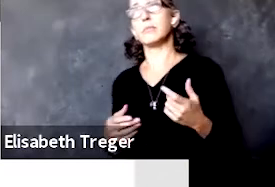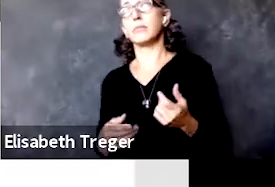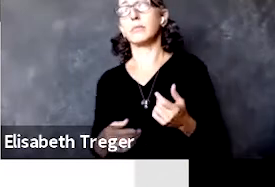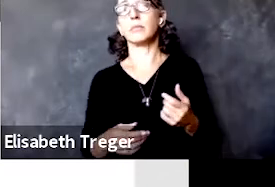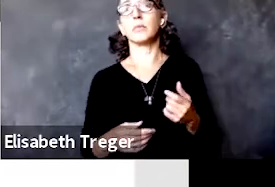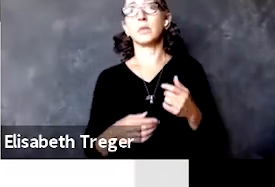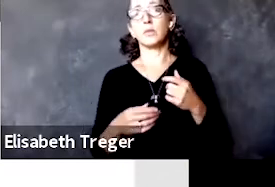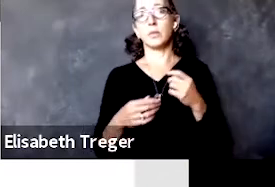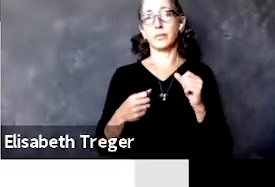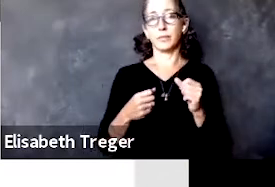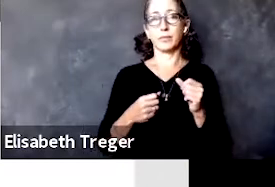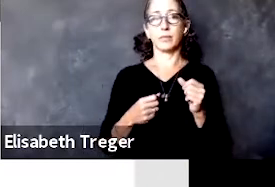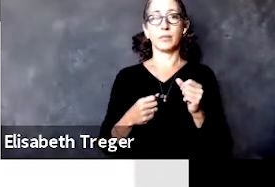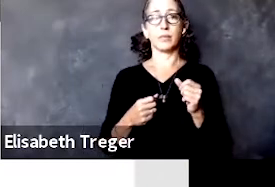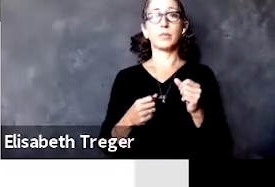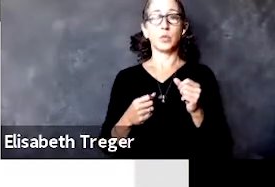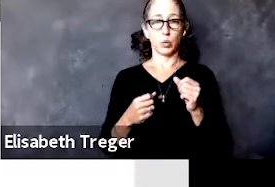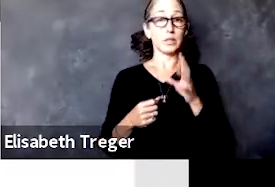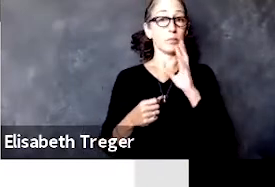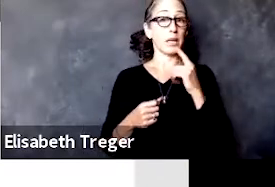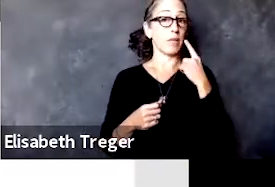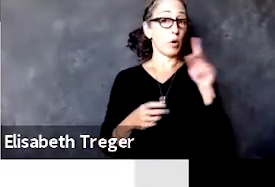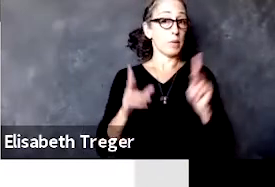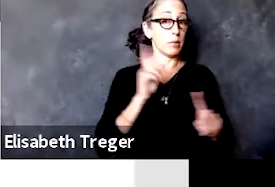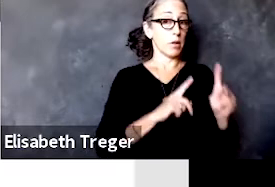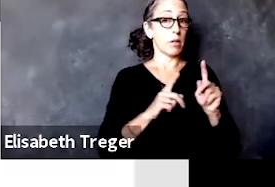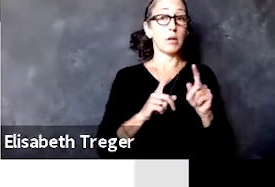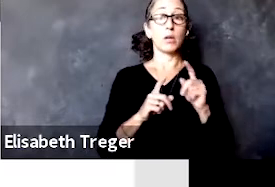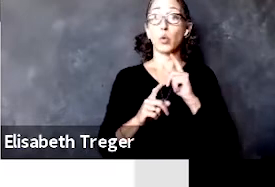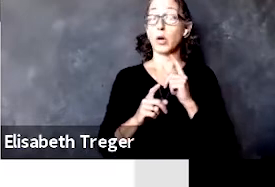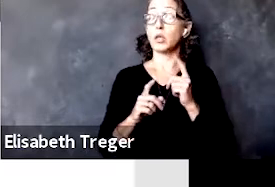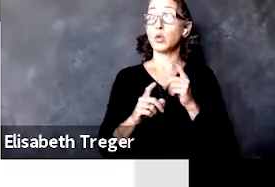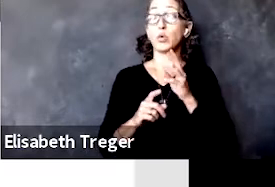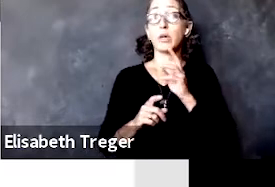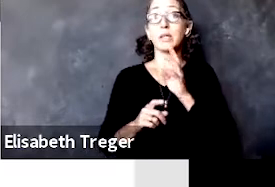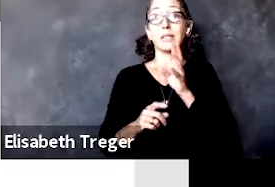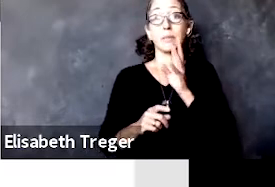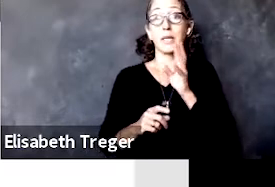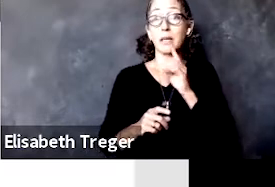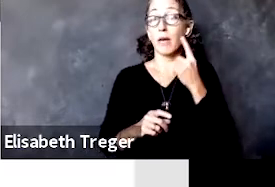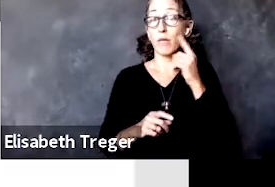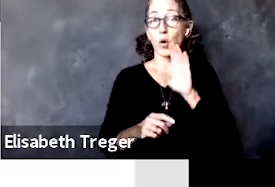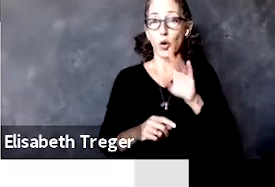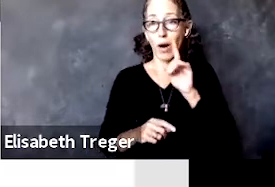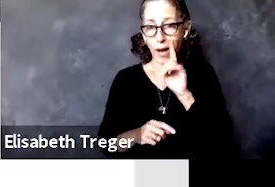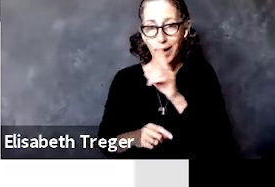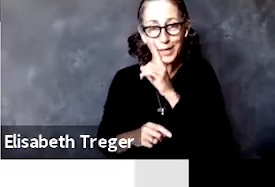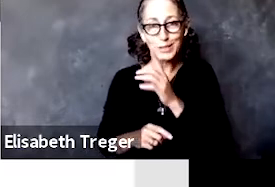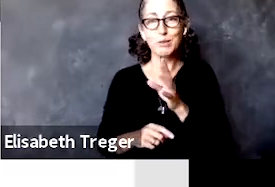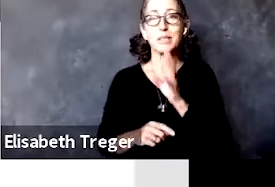giving voice to the voiceless, from the ear to the eyes, it's also making the